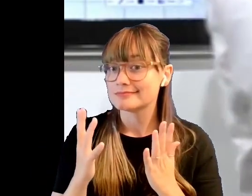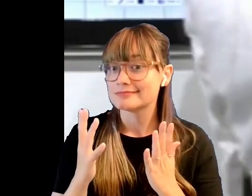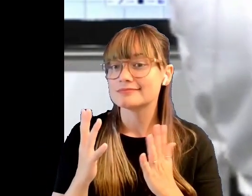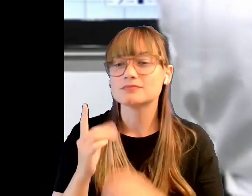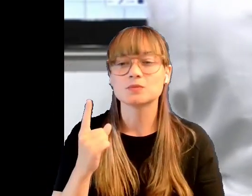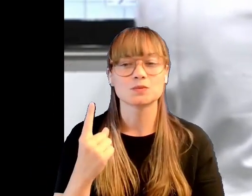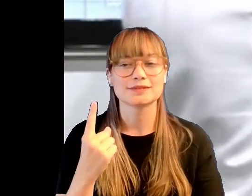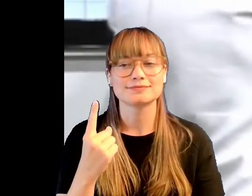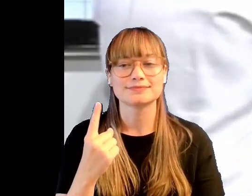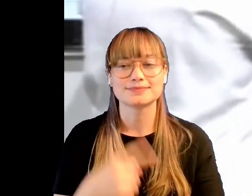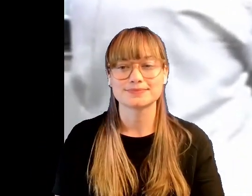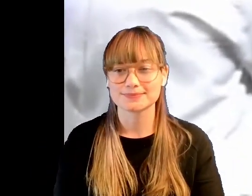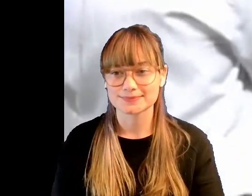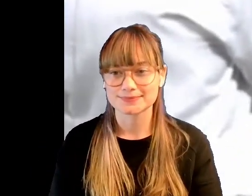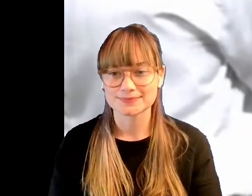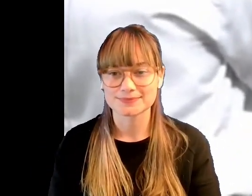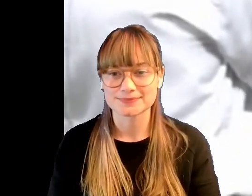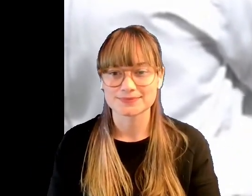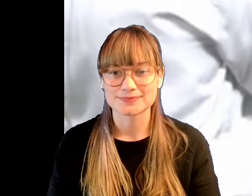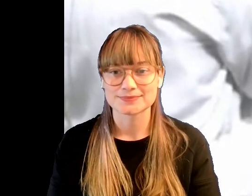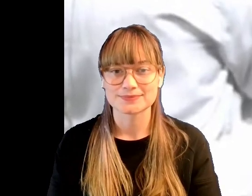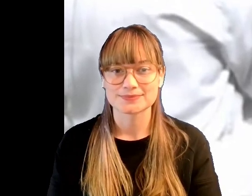1.